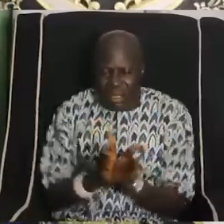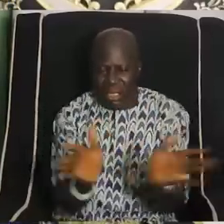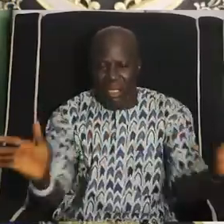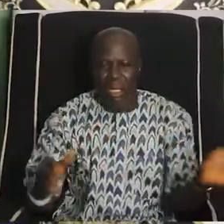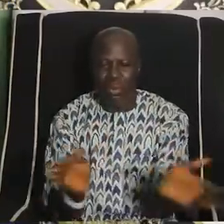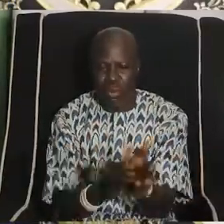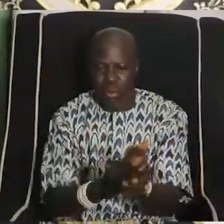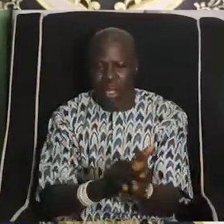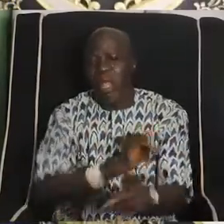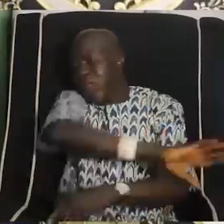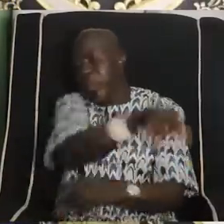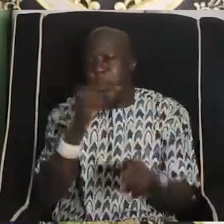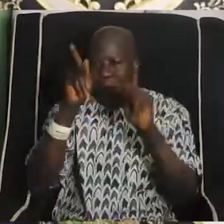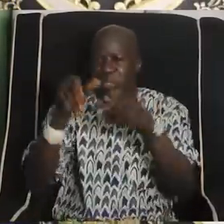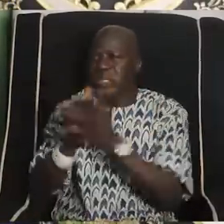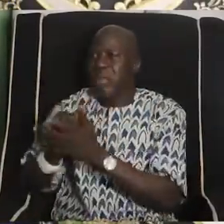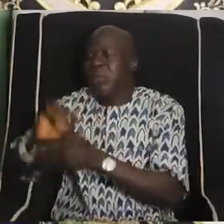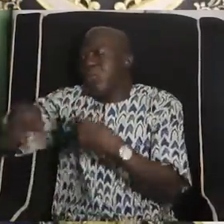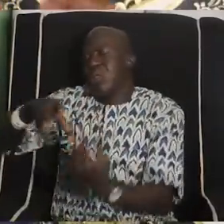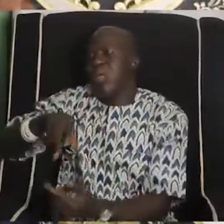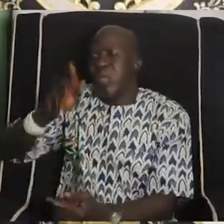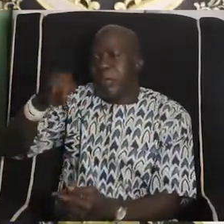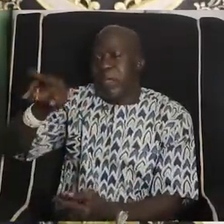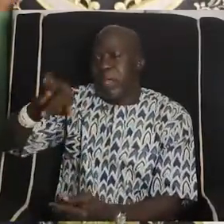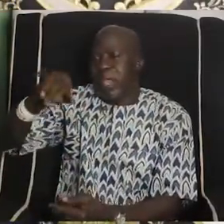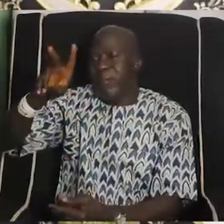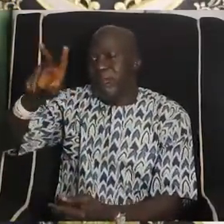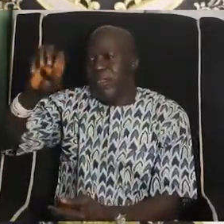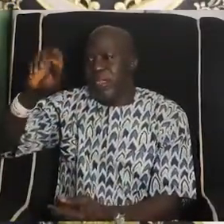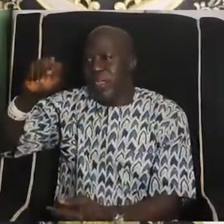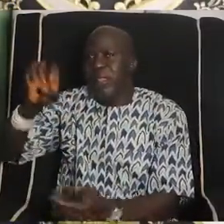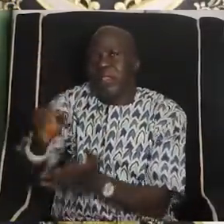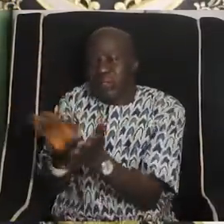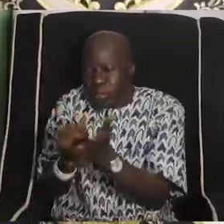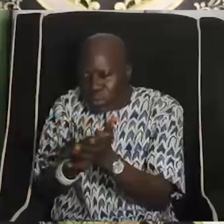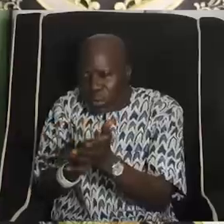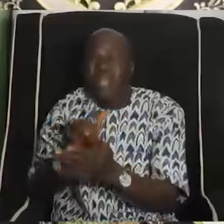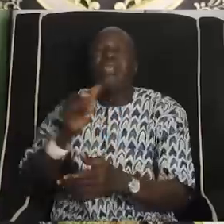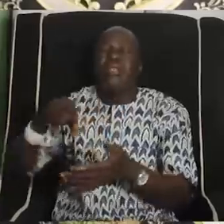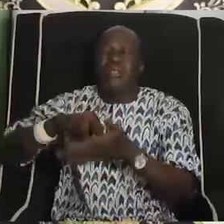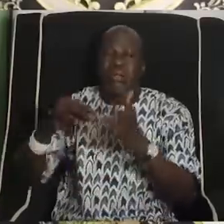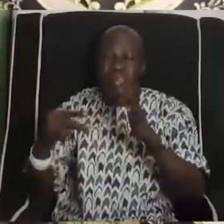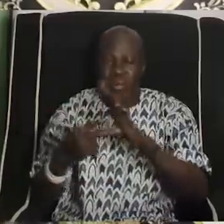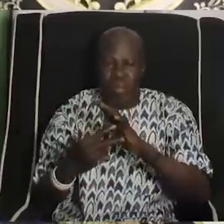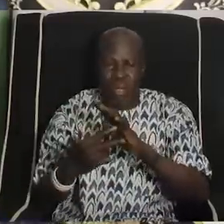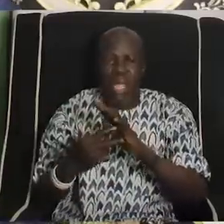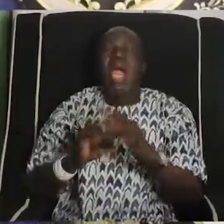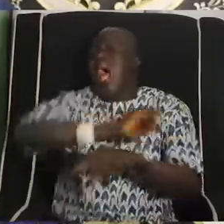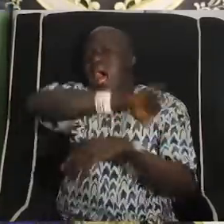public school and the one that went to private school. It doesn't mean how